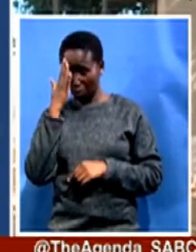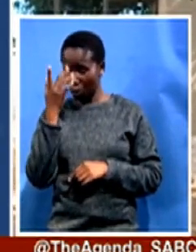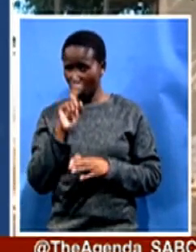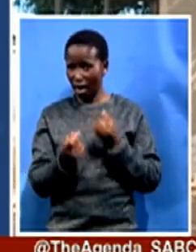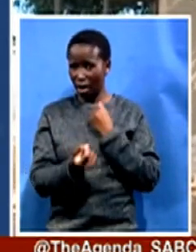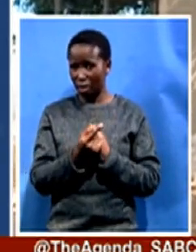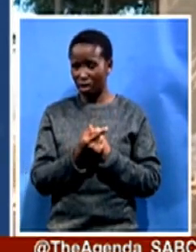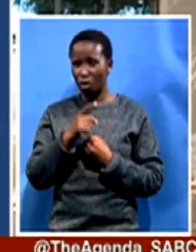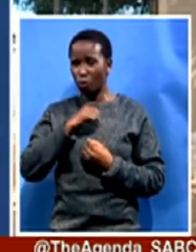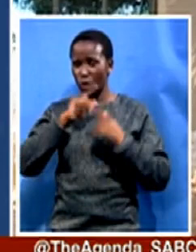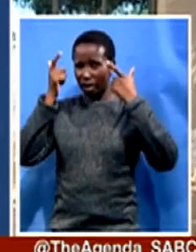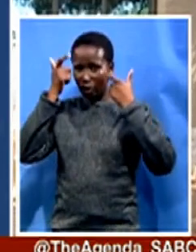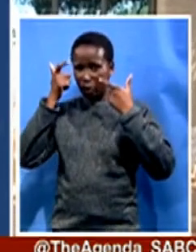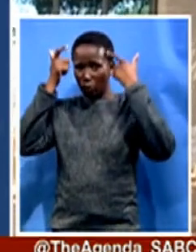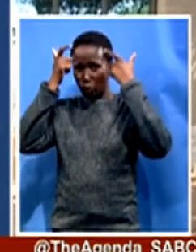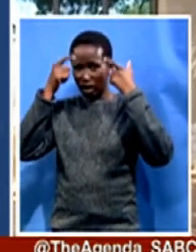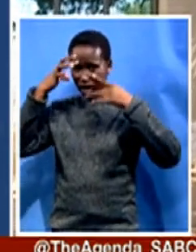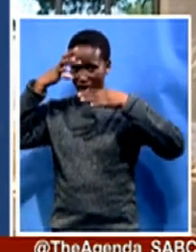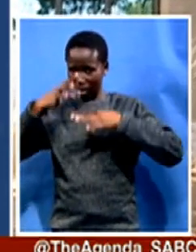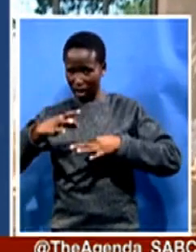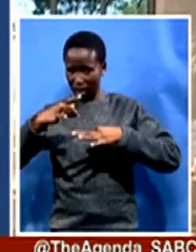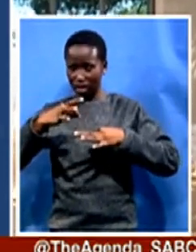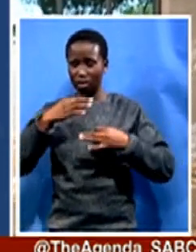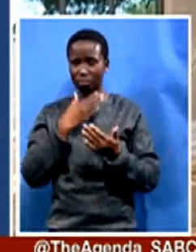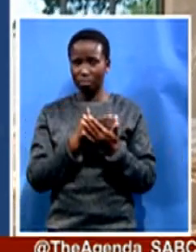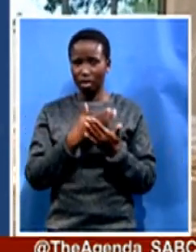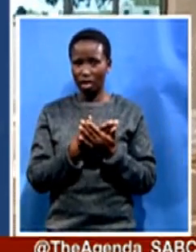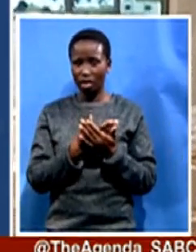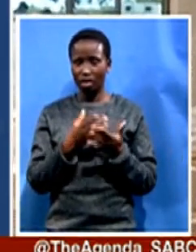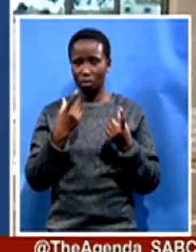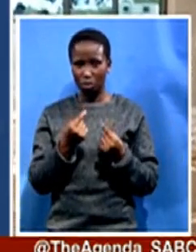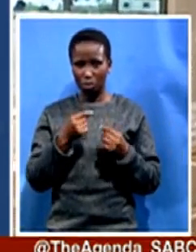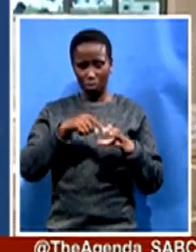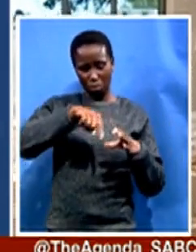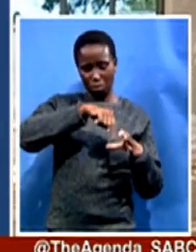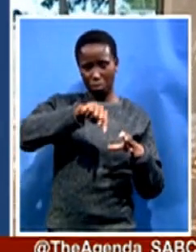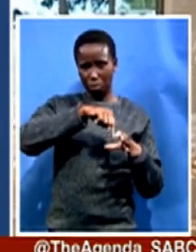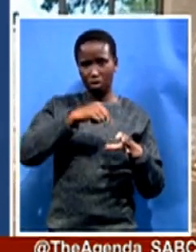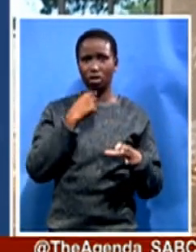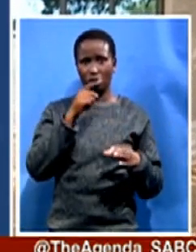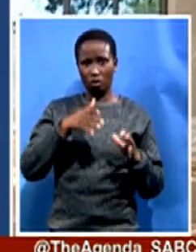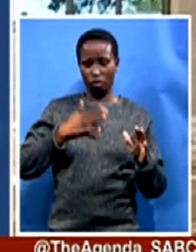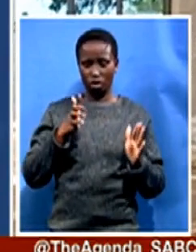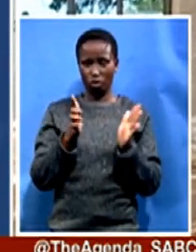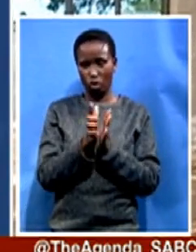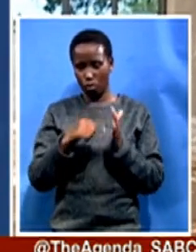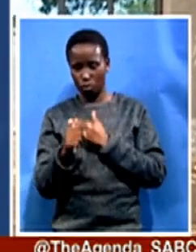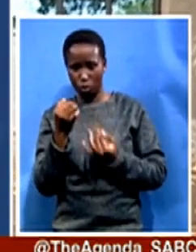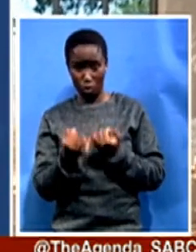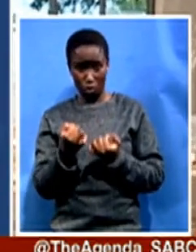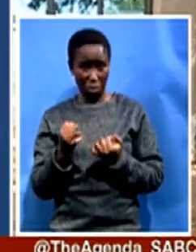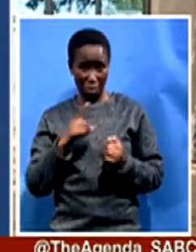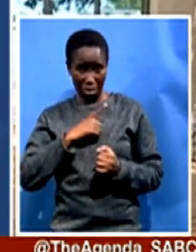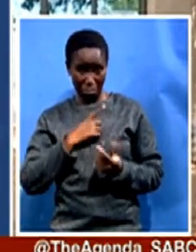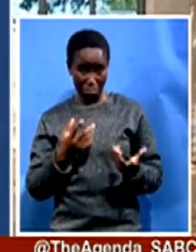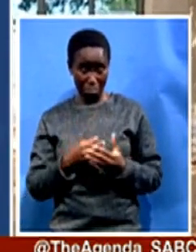internal discussions did not suffice and she needed to go the legal route? Did she feel like she was being treated unfairly, or that